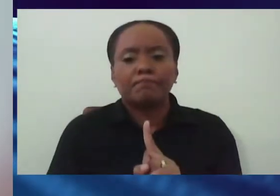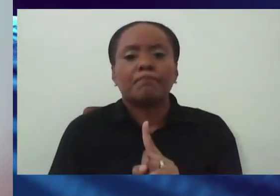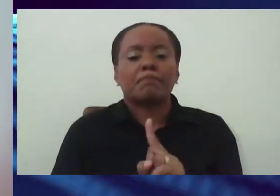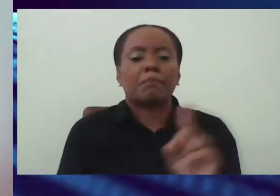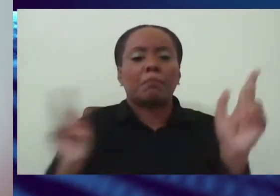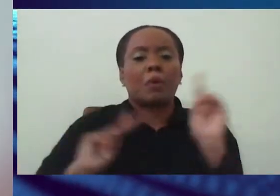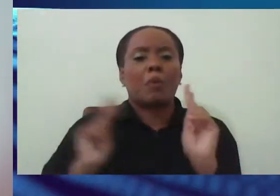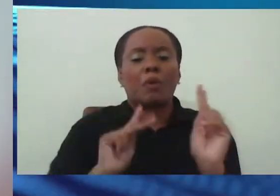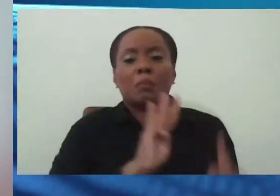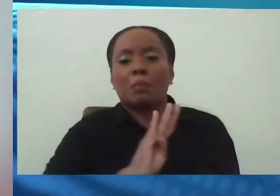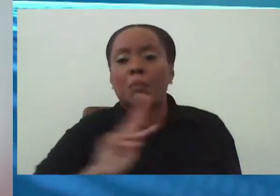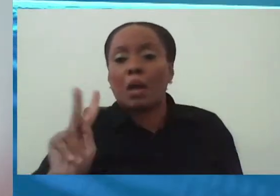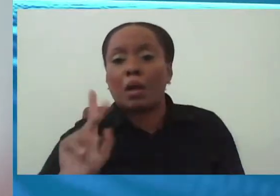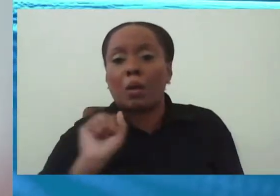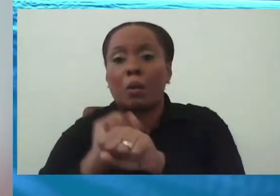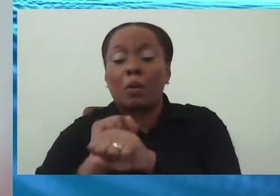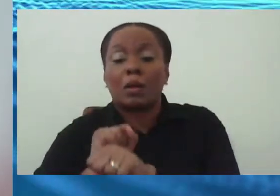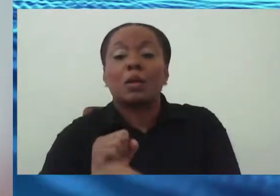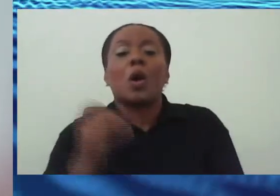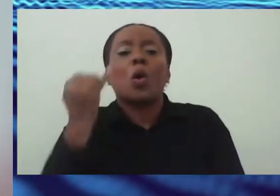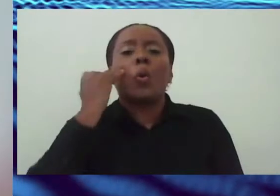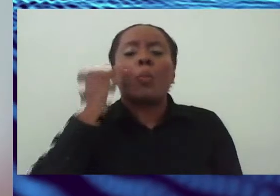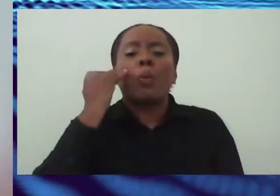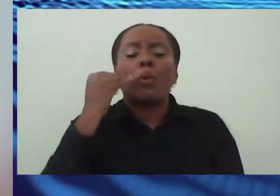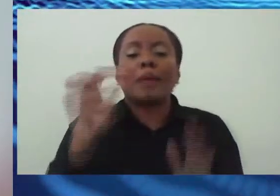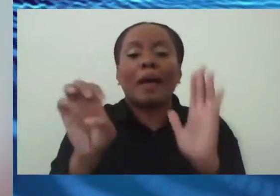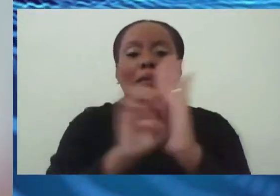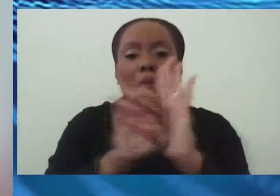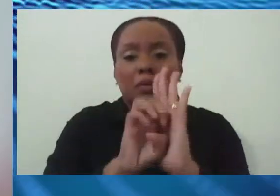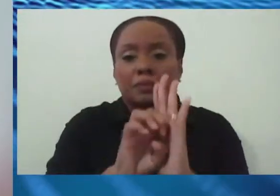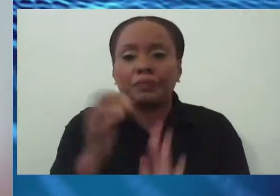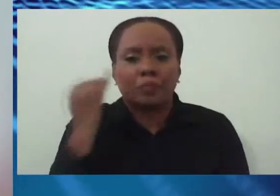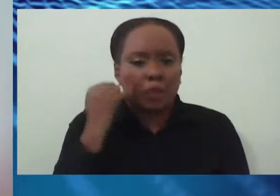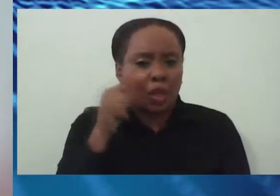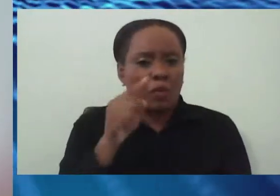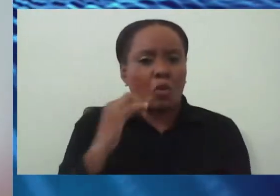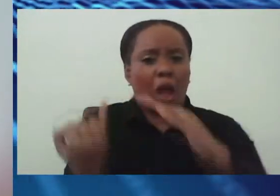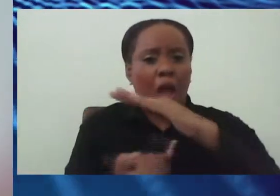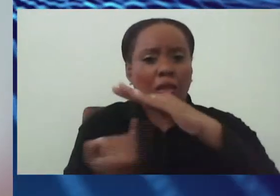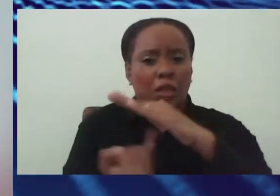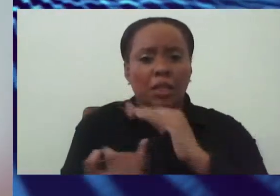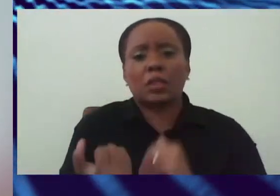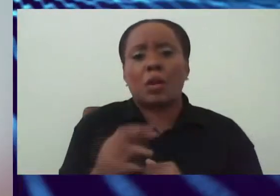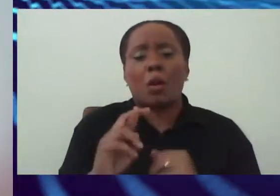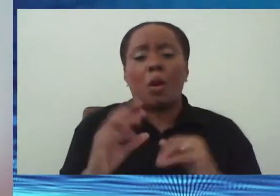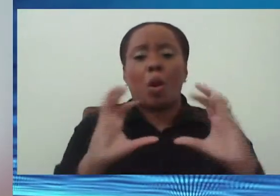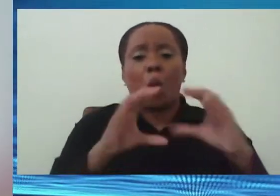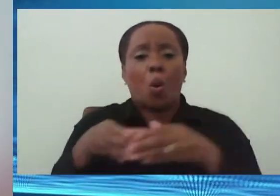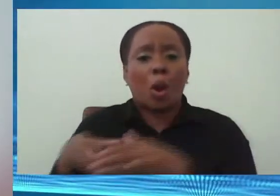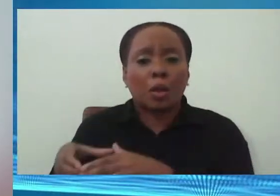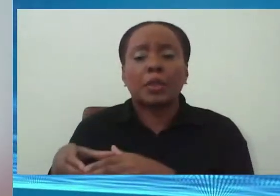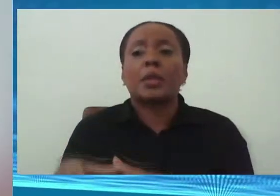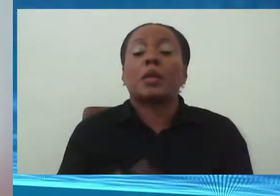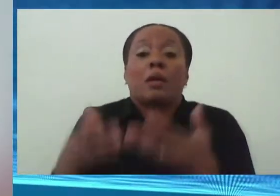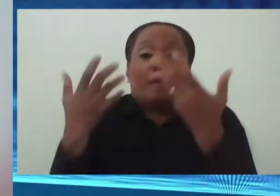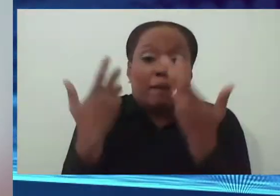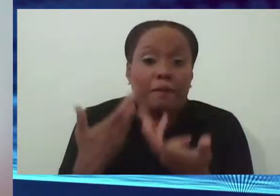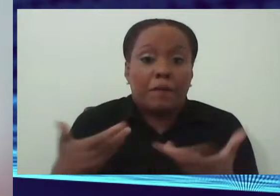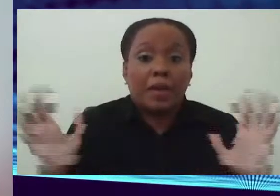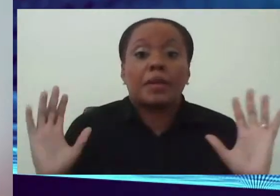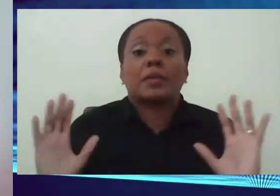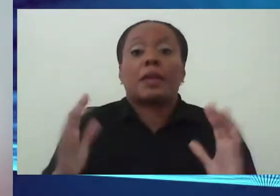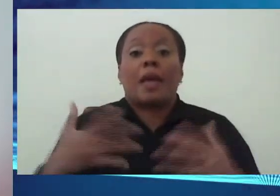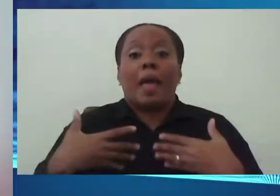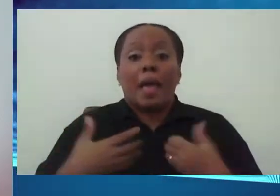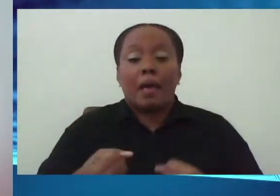work after having been in quarantine or after having been in isolation. We would have produced